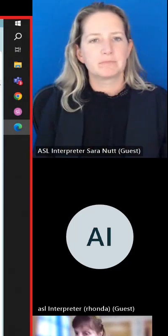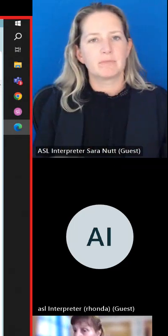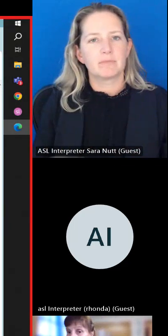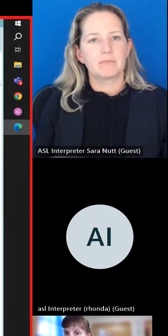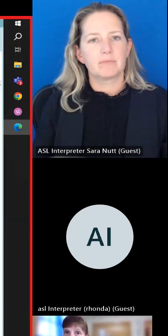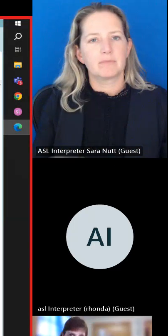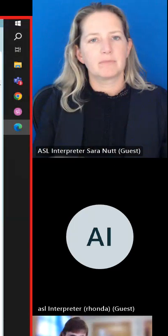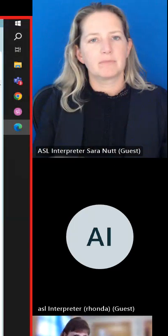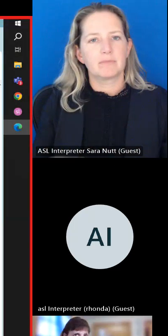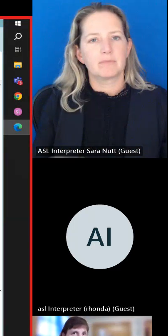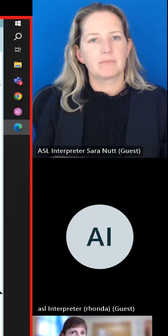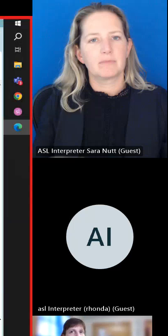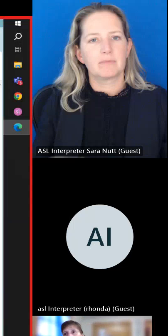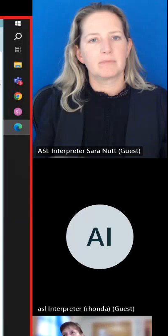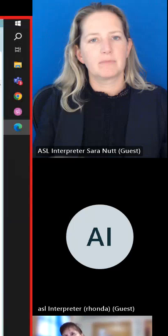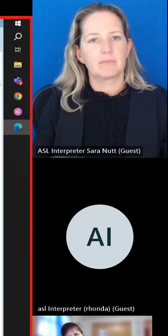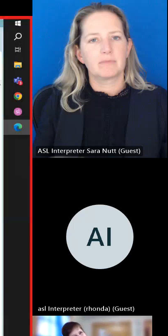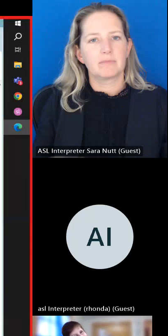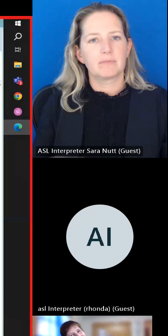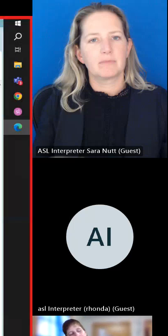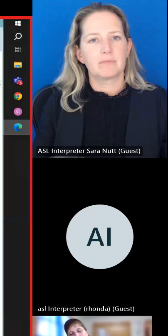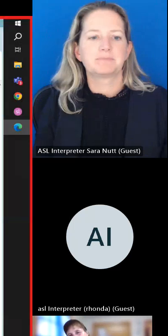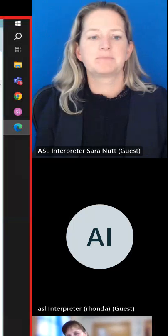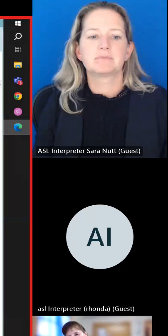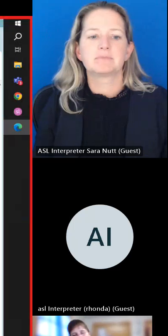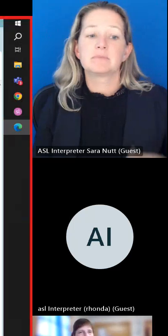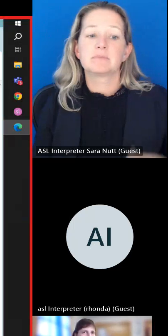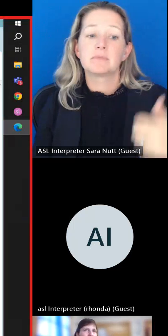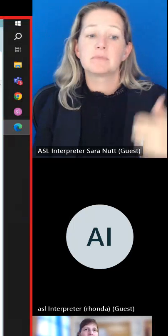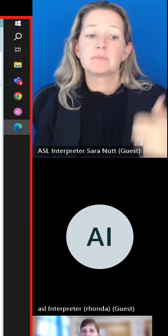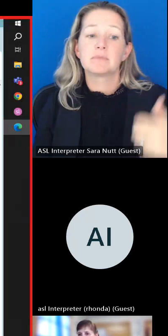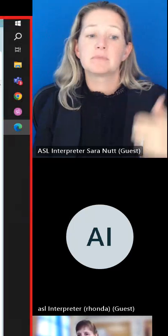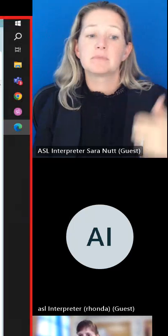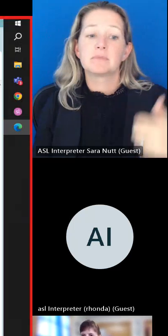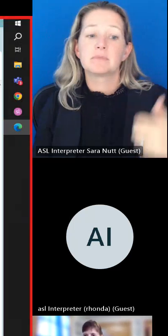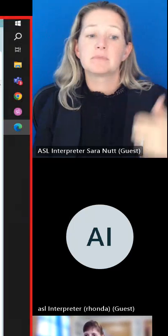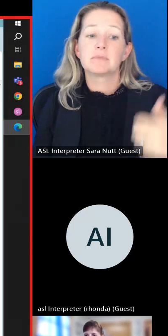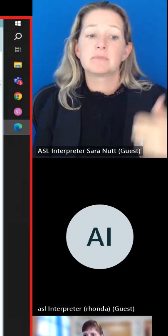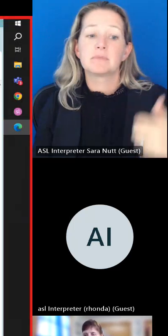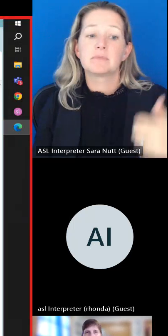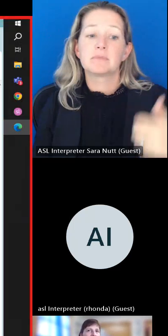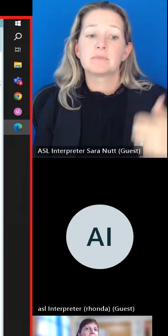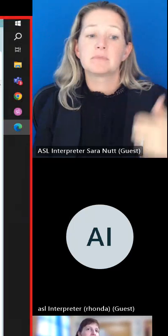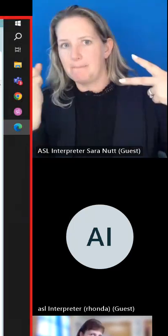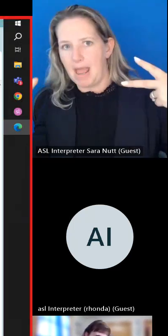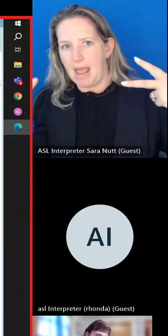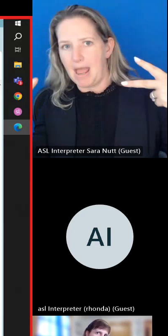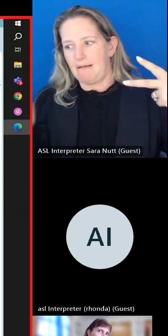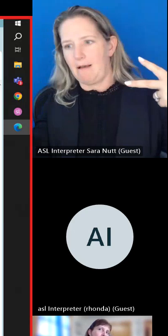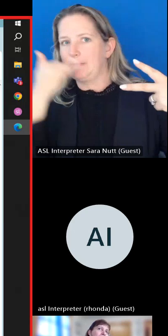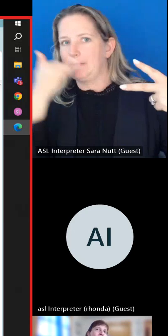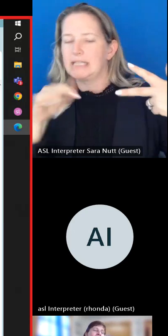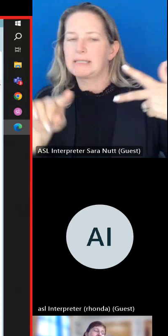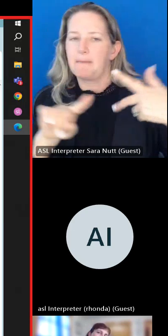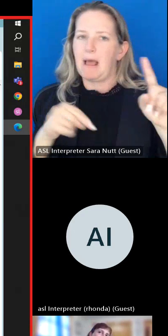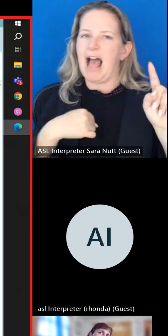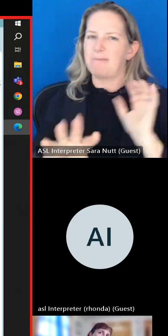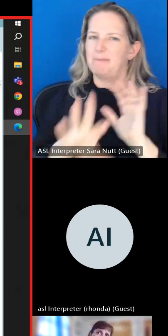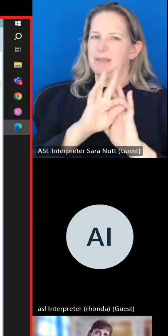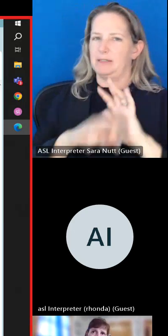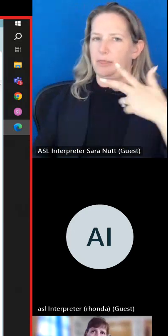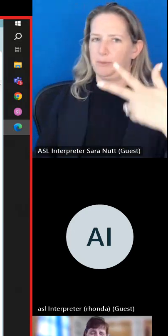of just 3. There's many, many more, but I limited it to 3. The number of common mistakes that you might